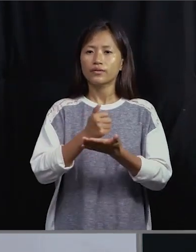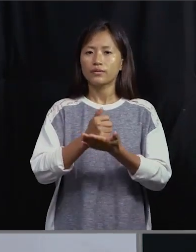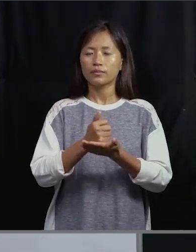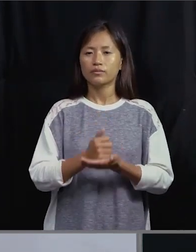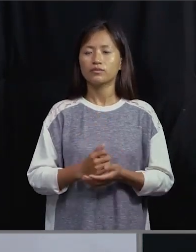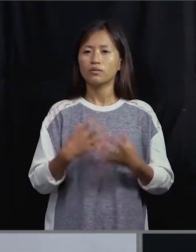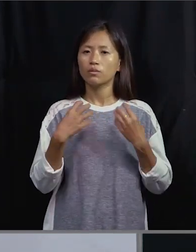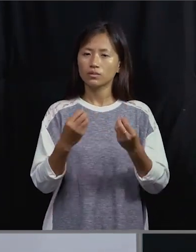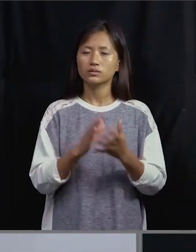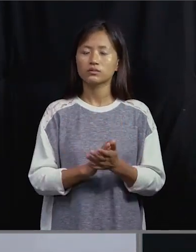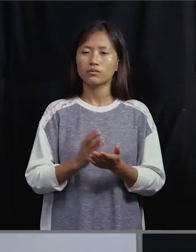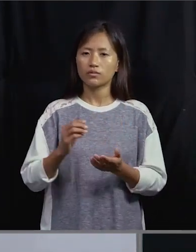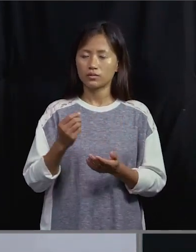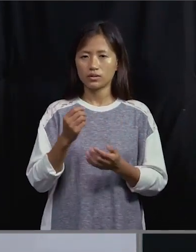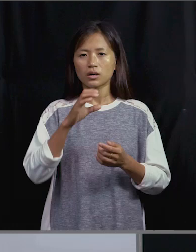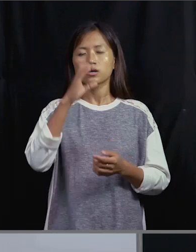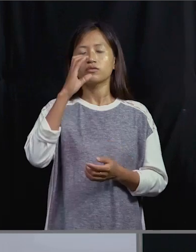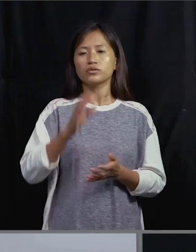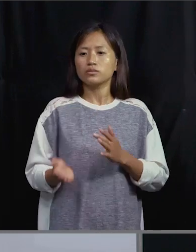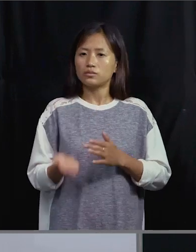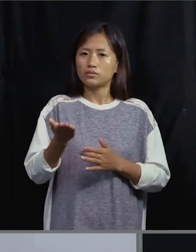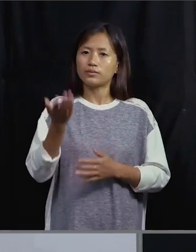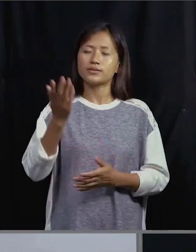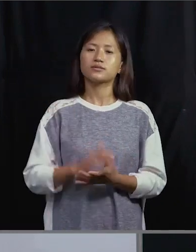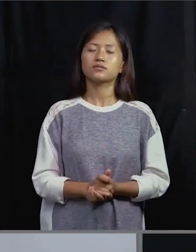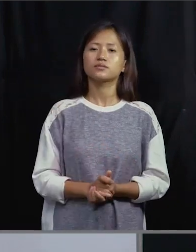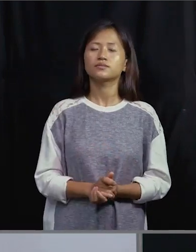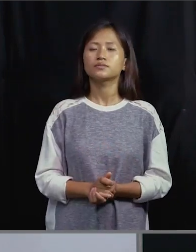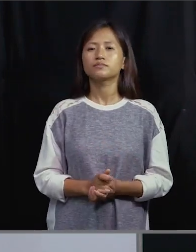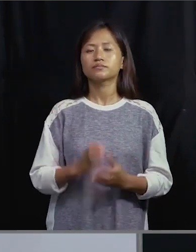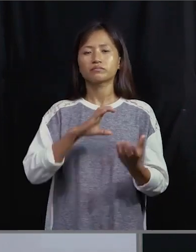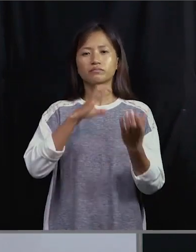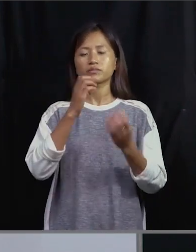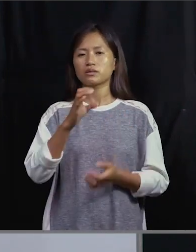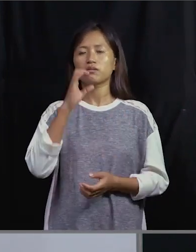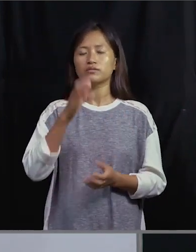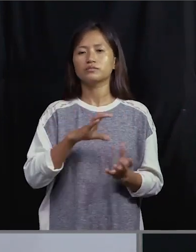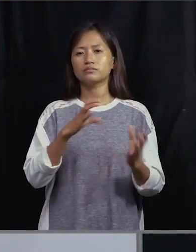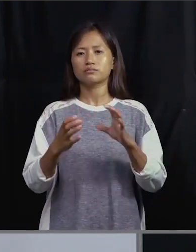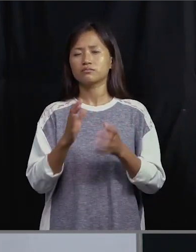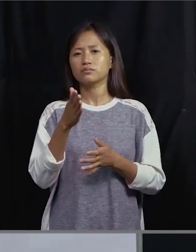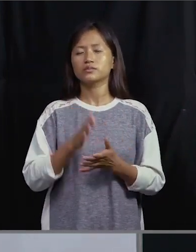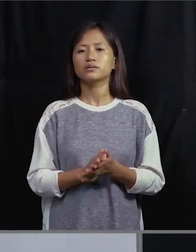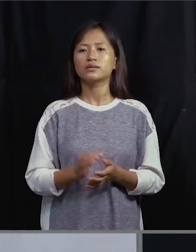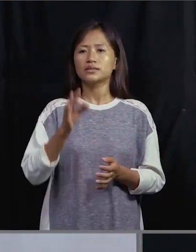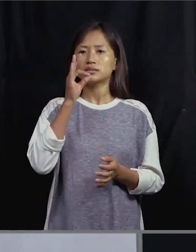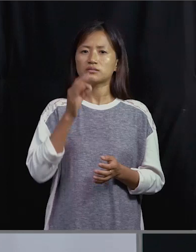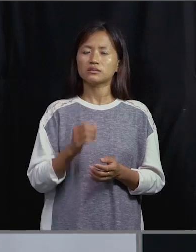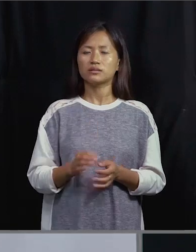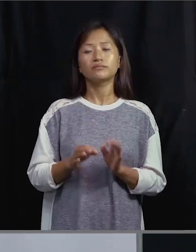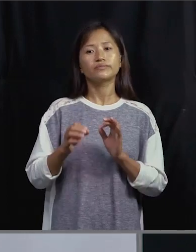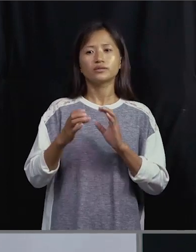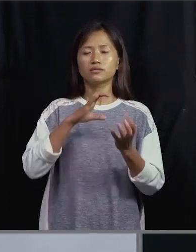will rise. Getting the point or not? The price of coffee does not change. The price of tea changes,